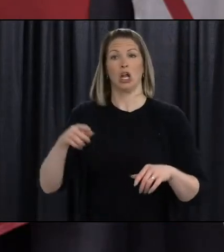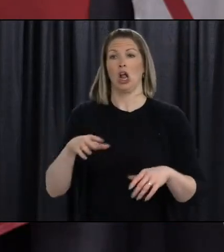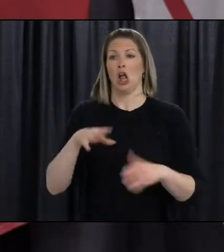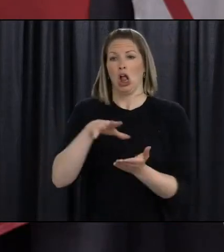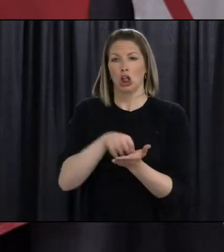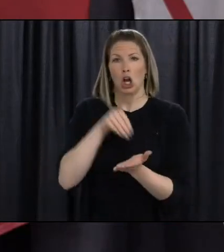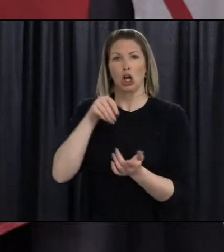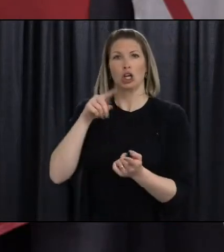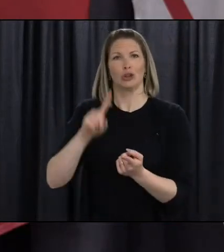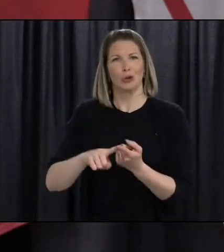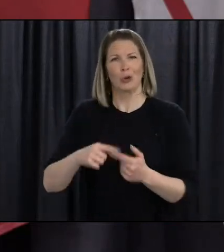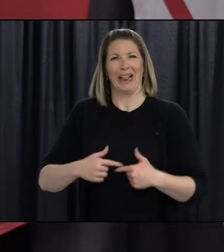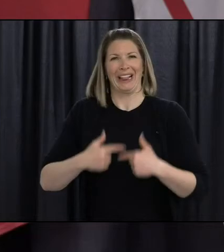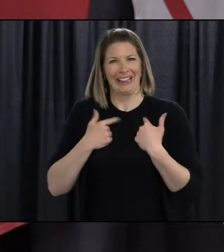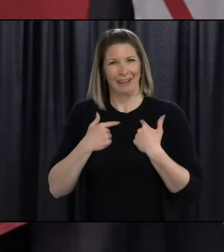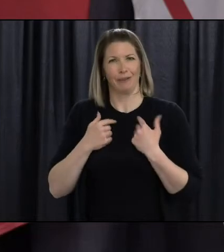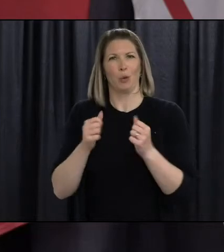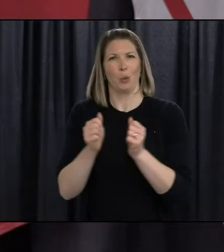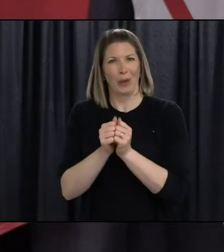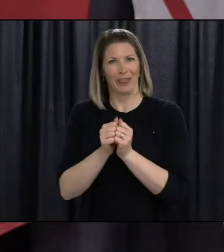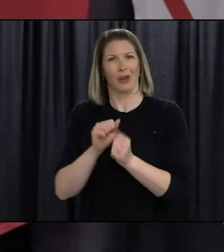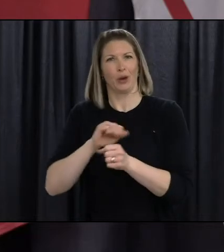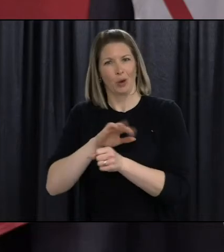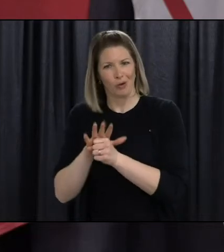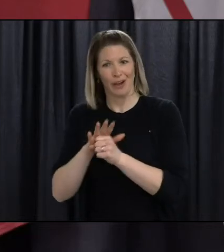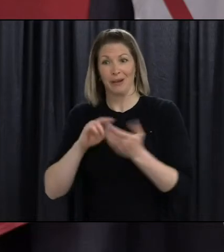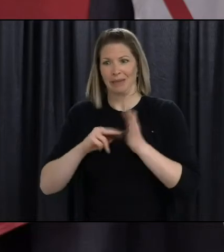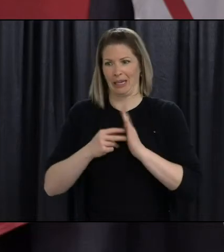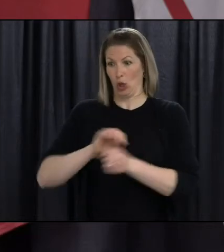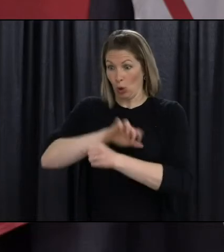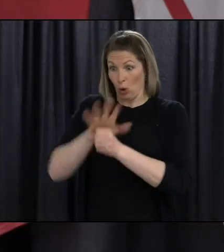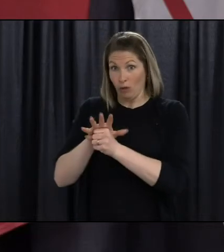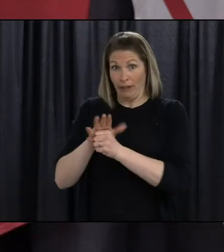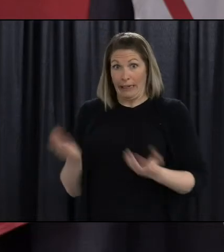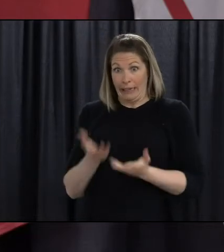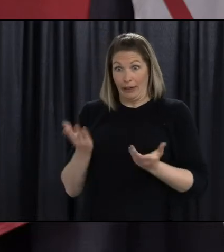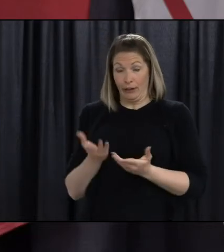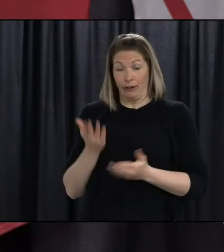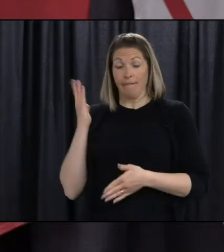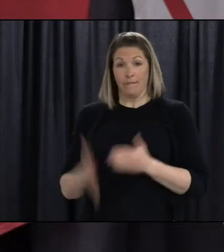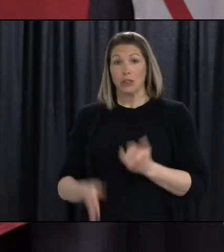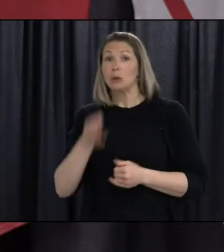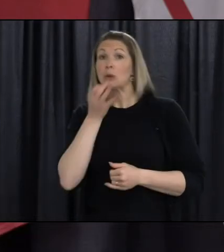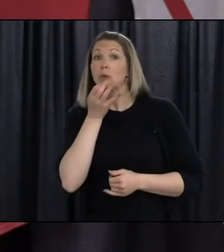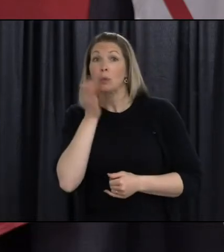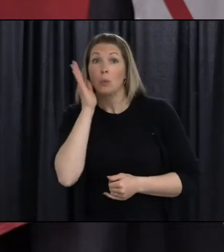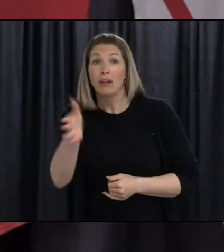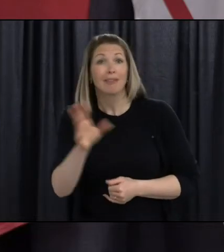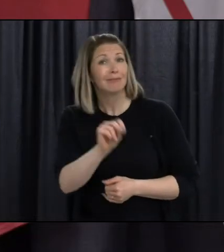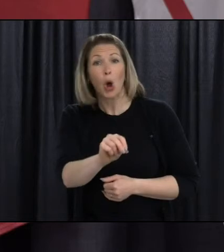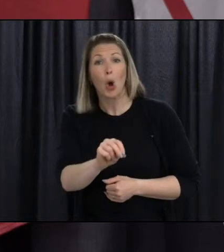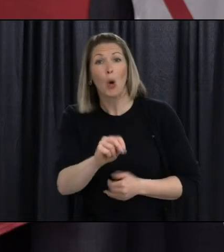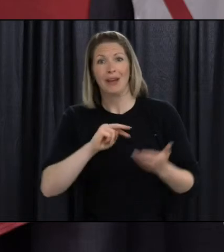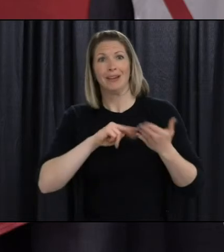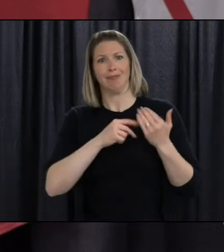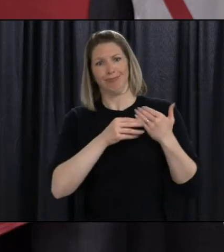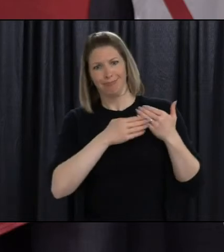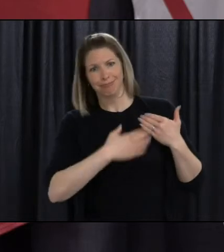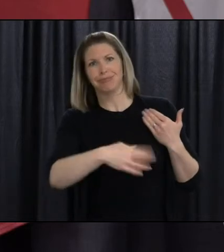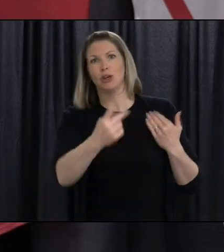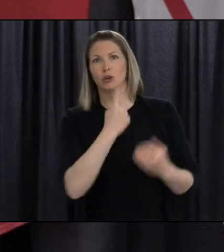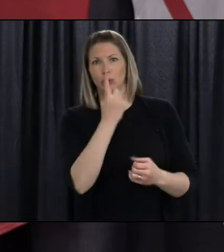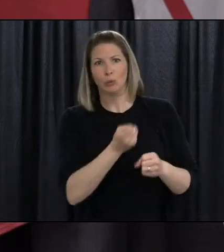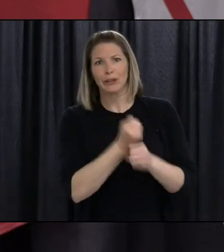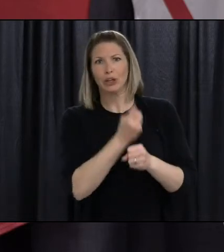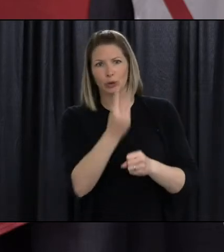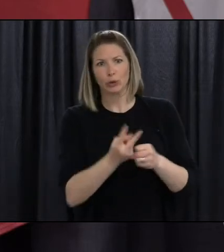at level 1, where there be the vaccine would be in place, safely in place. So right now, the foundation